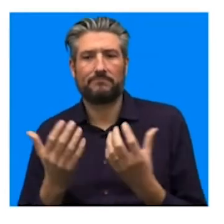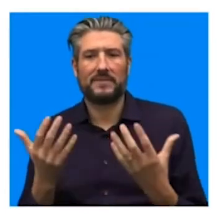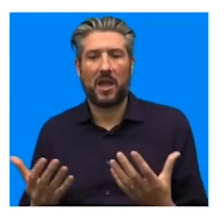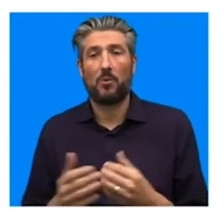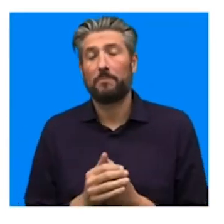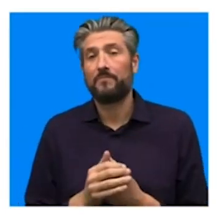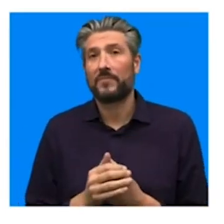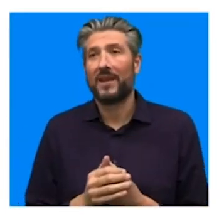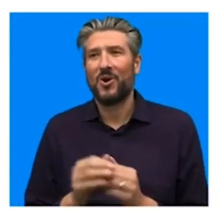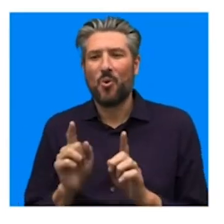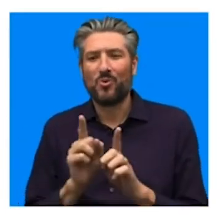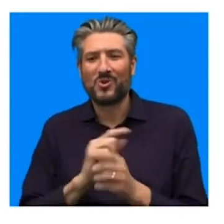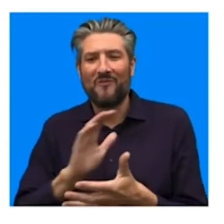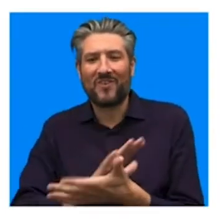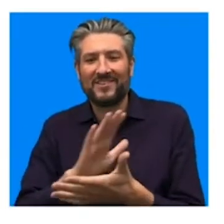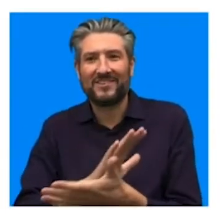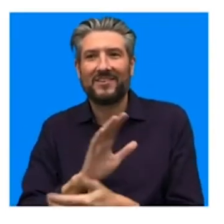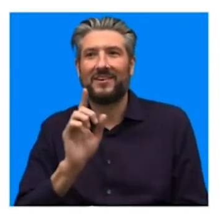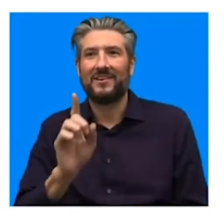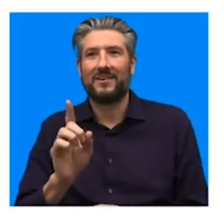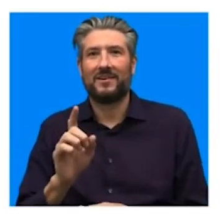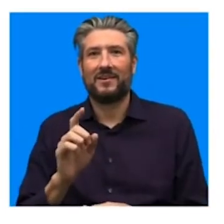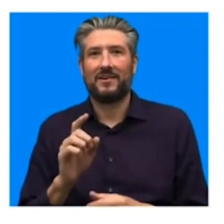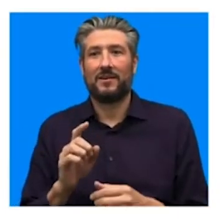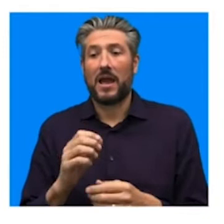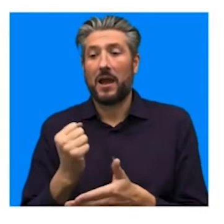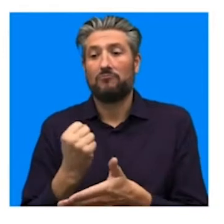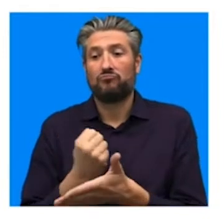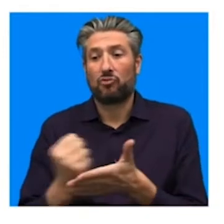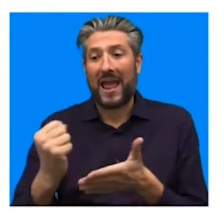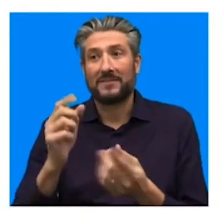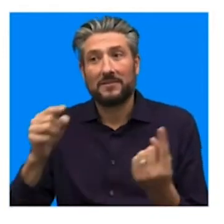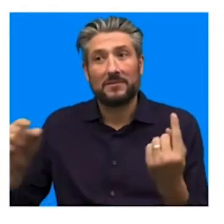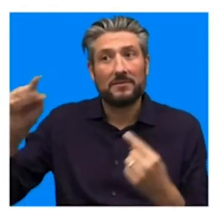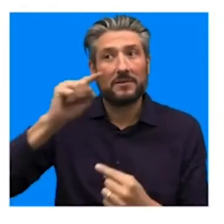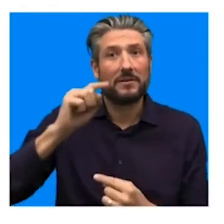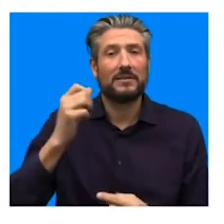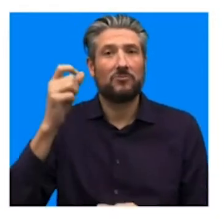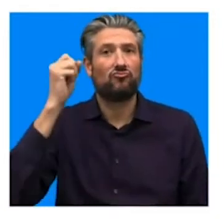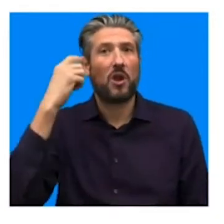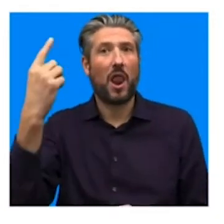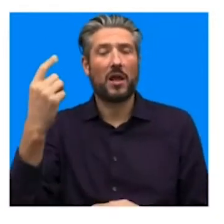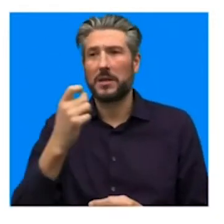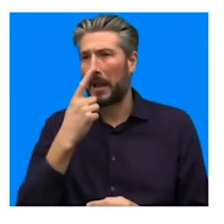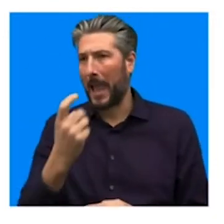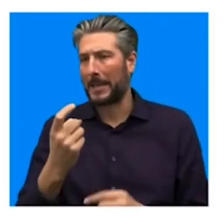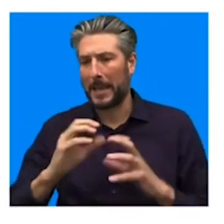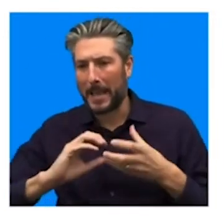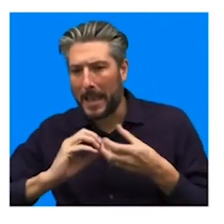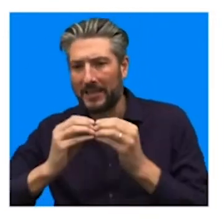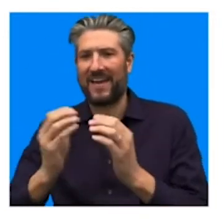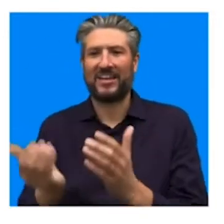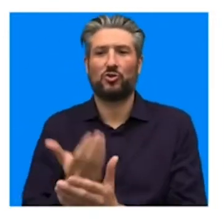thing is that the brands have copped on that this is actually a source for innovation. And so we've got, you